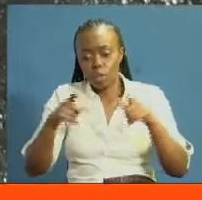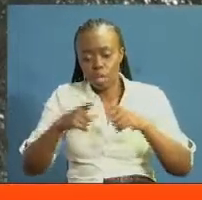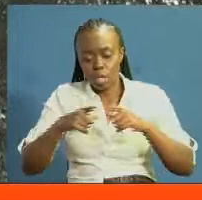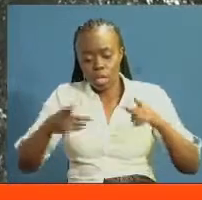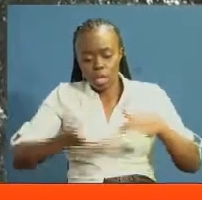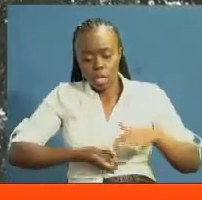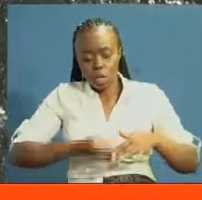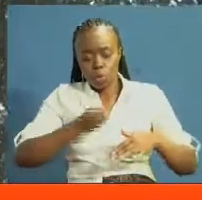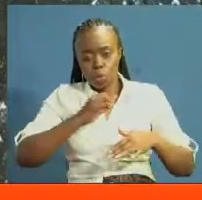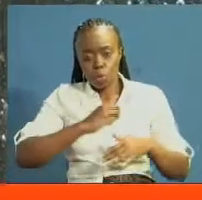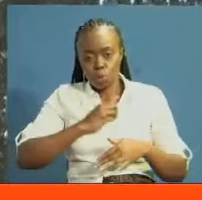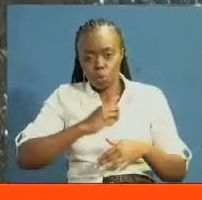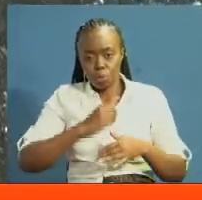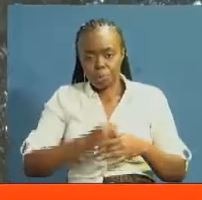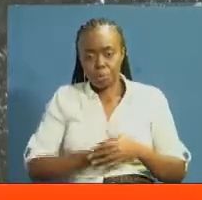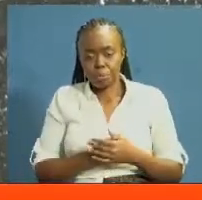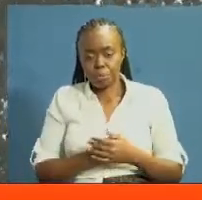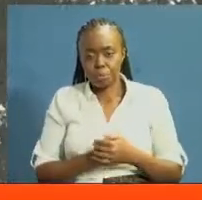grabbing.